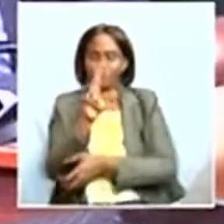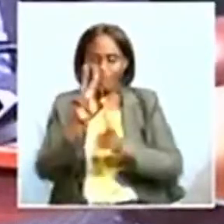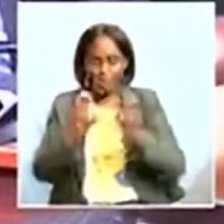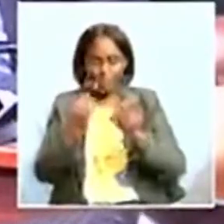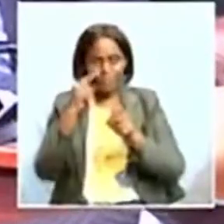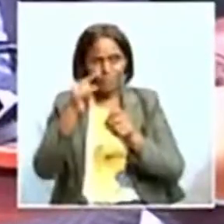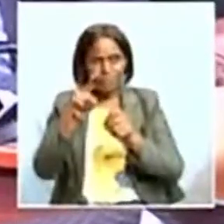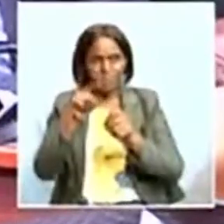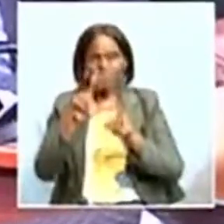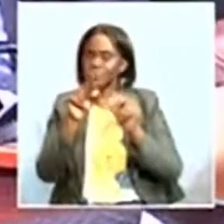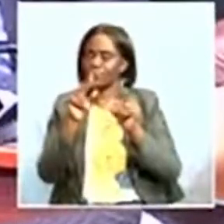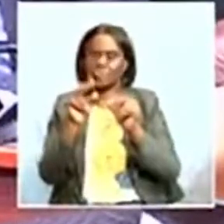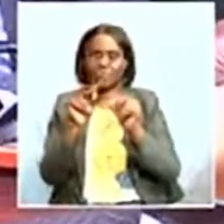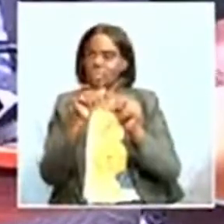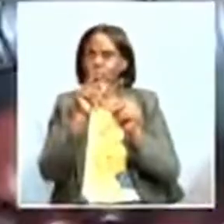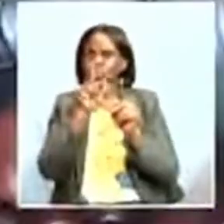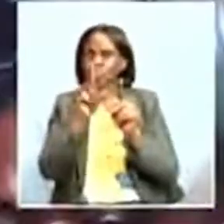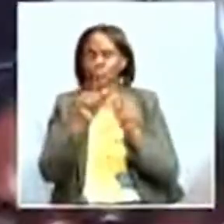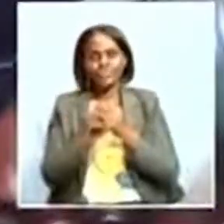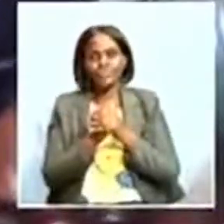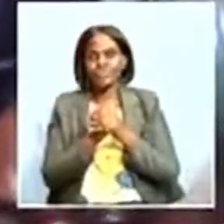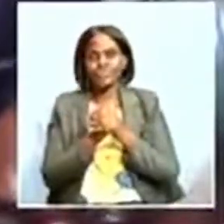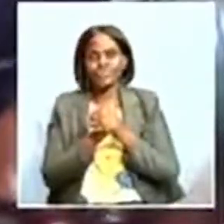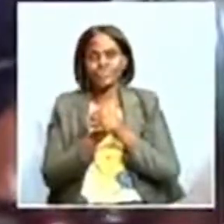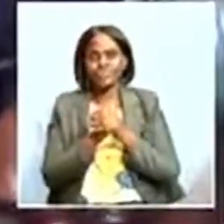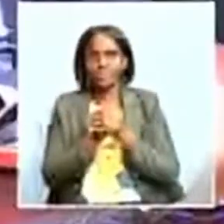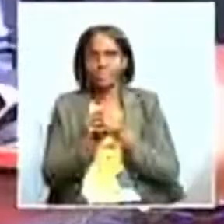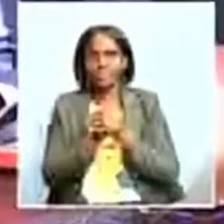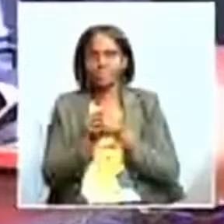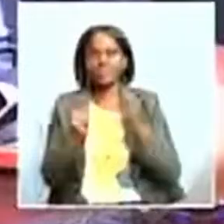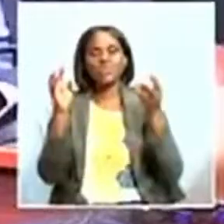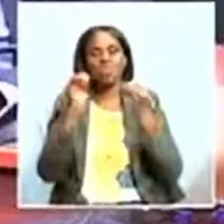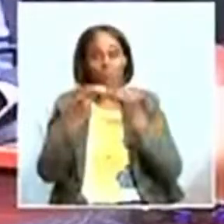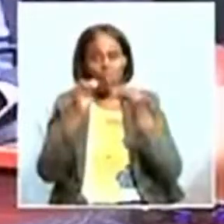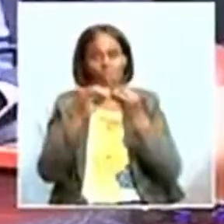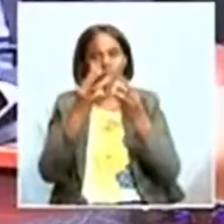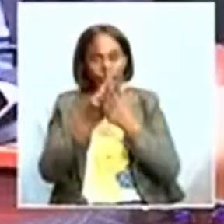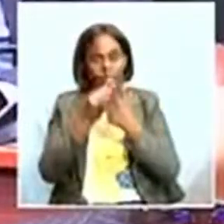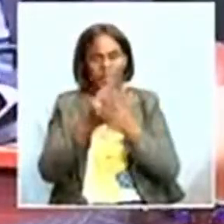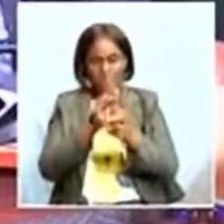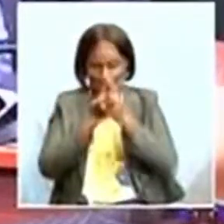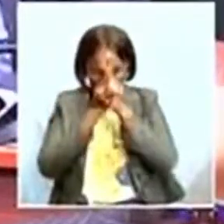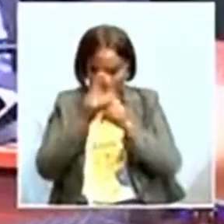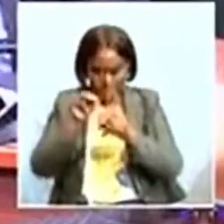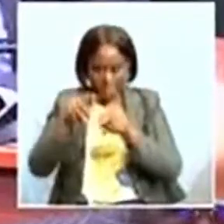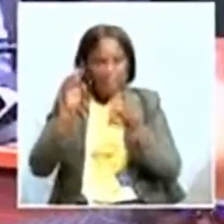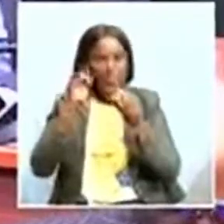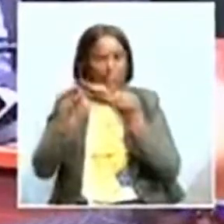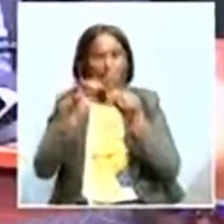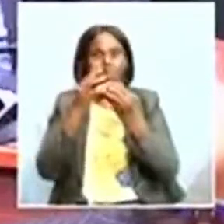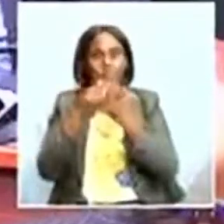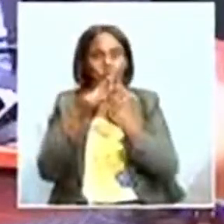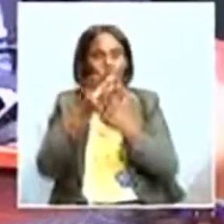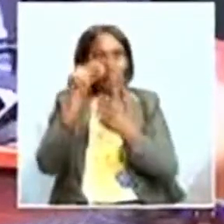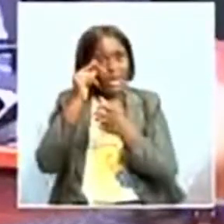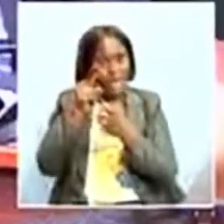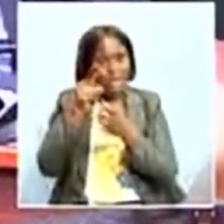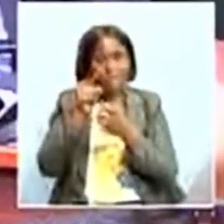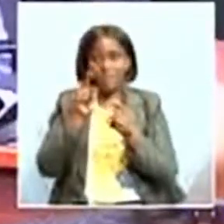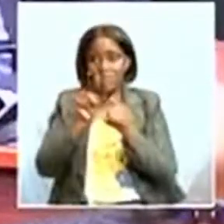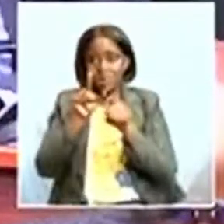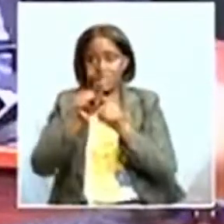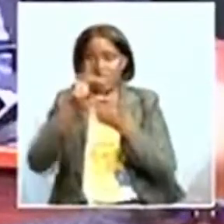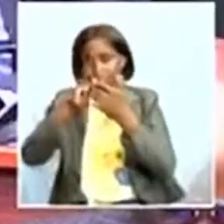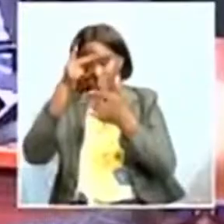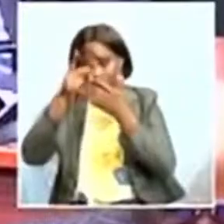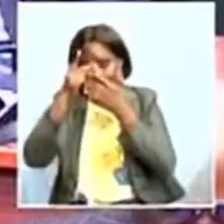I know that. 200 per term. Yes. It was a lot of money. Why weren't the kids, first